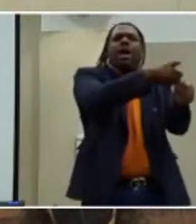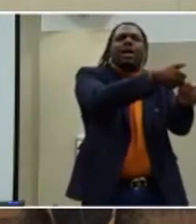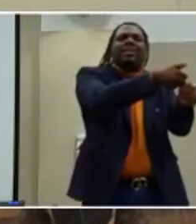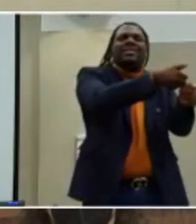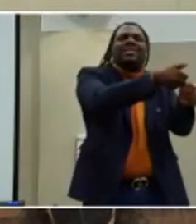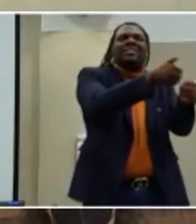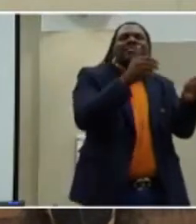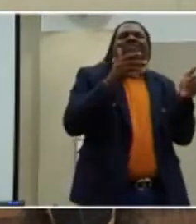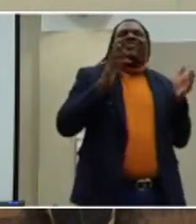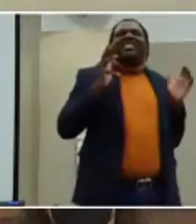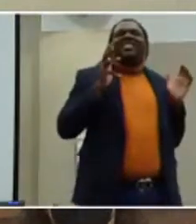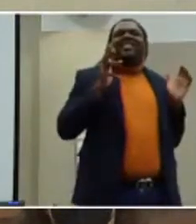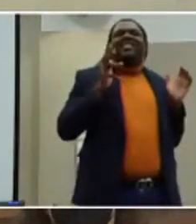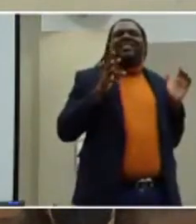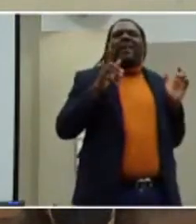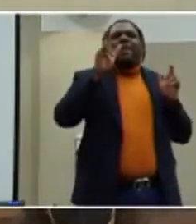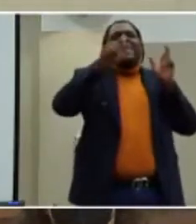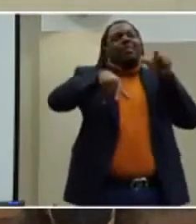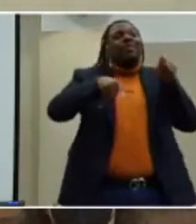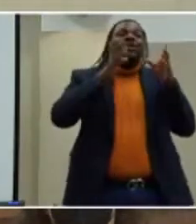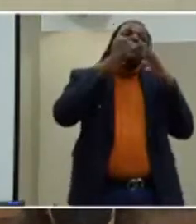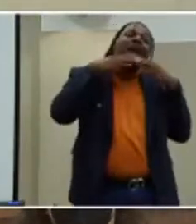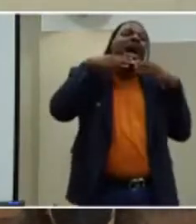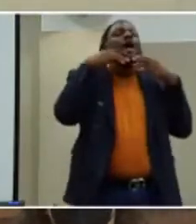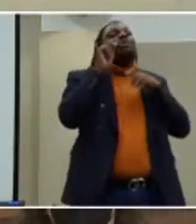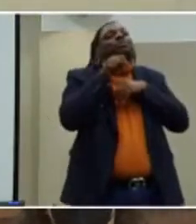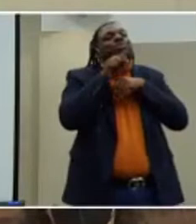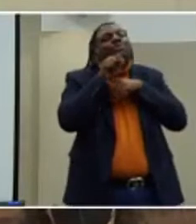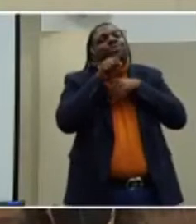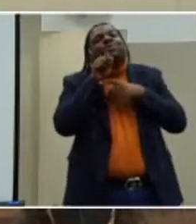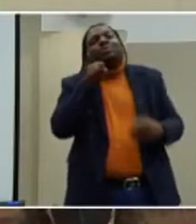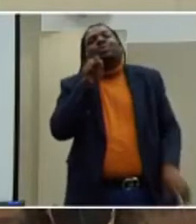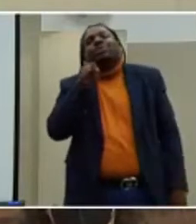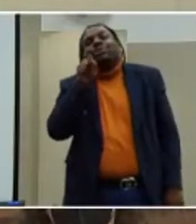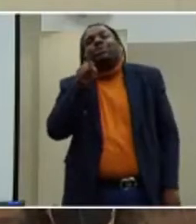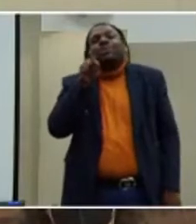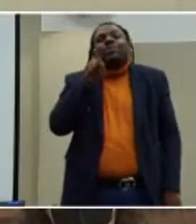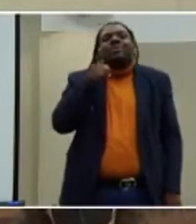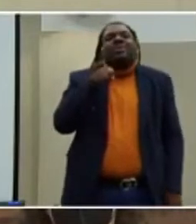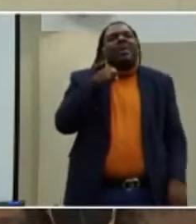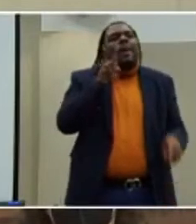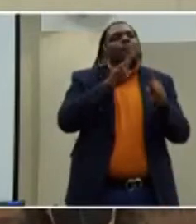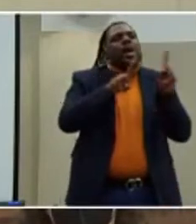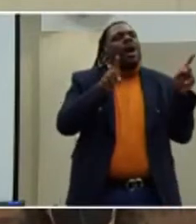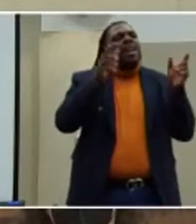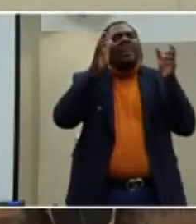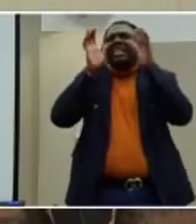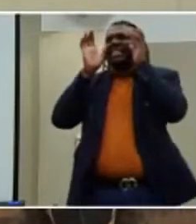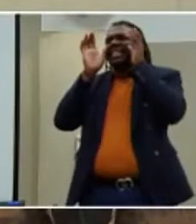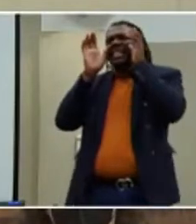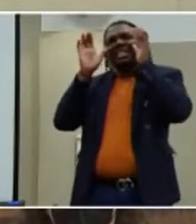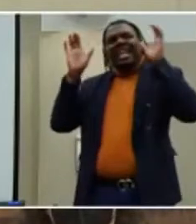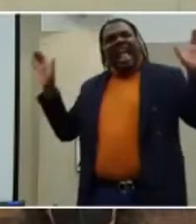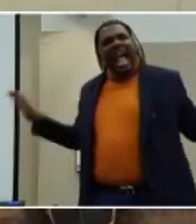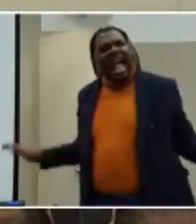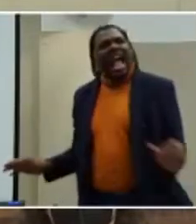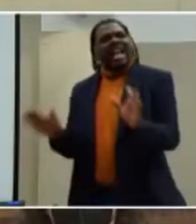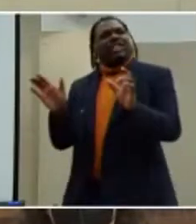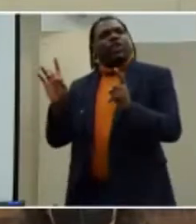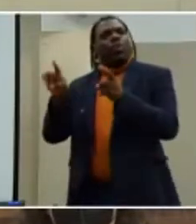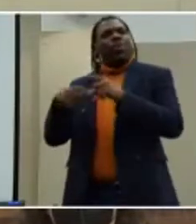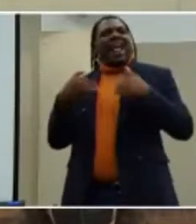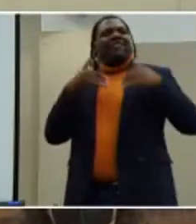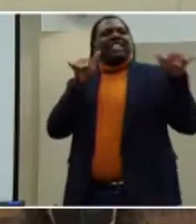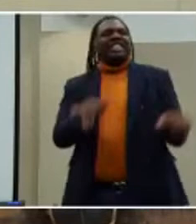just that. People smile, nod their heads, but they listen to you and take action when they're standards.